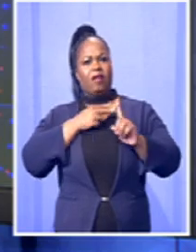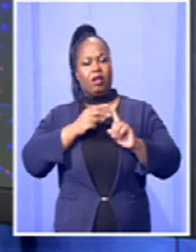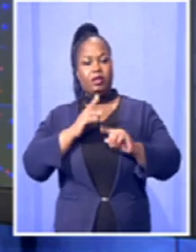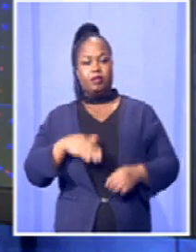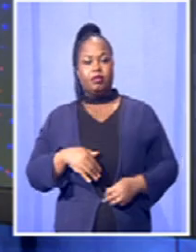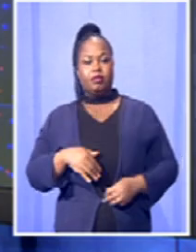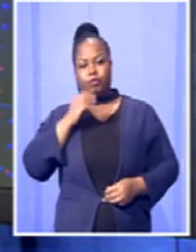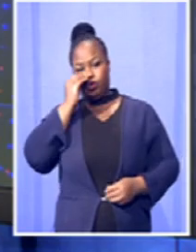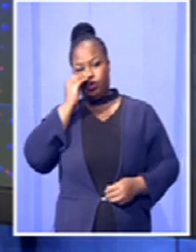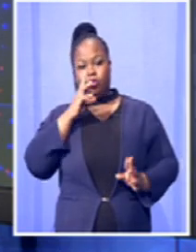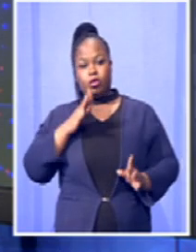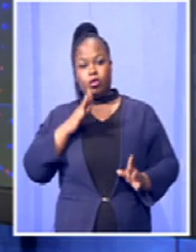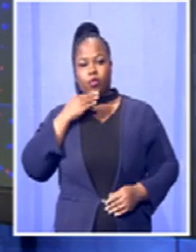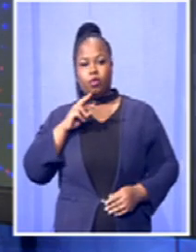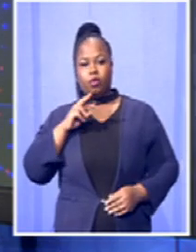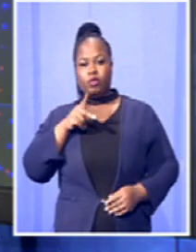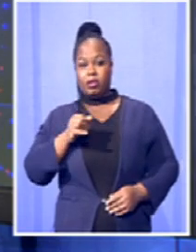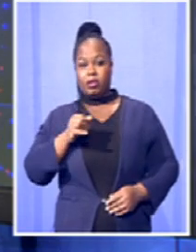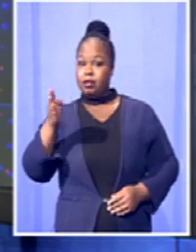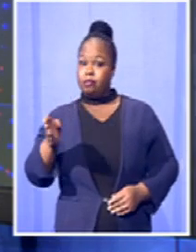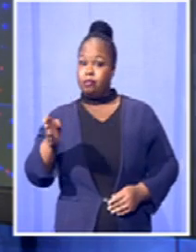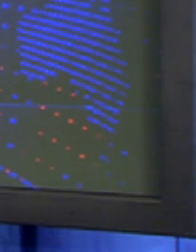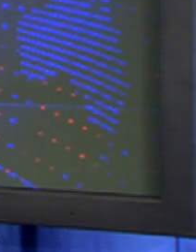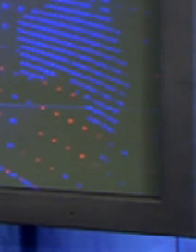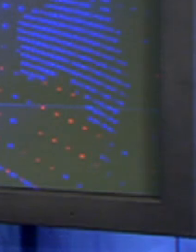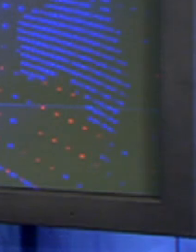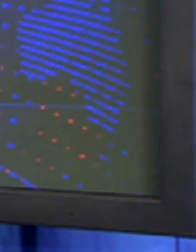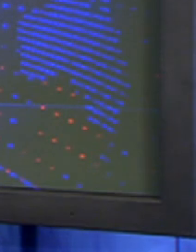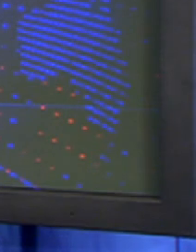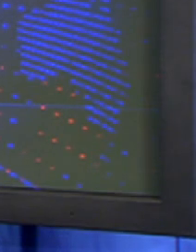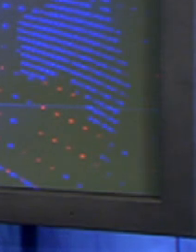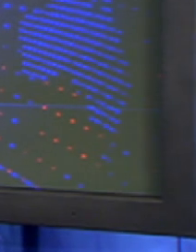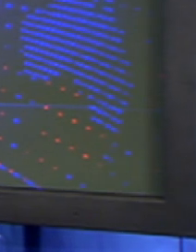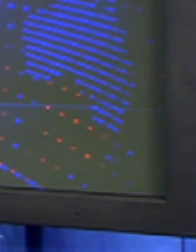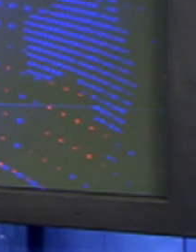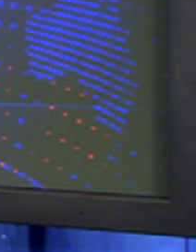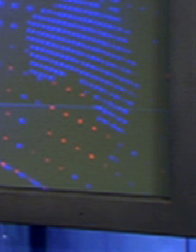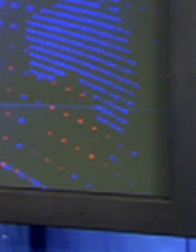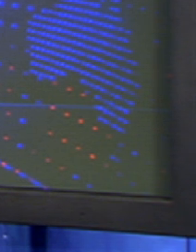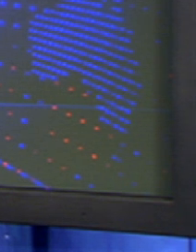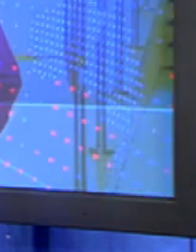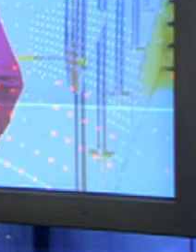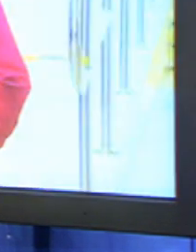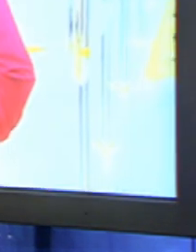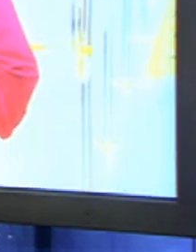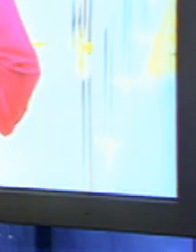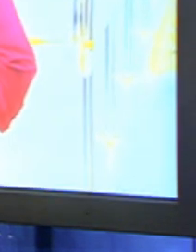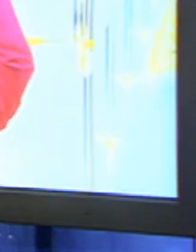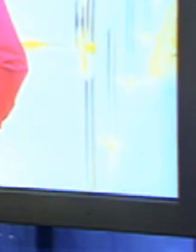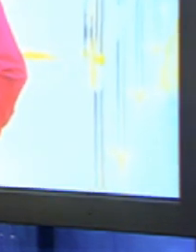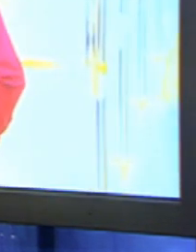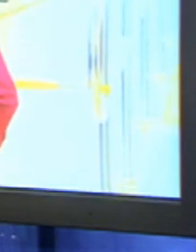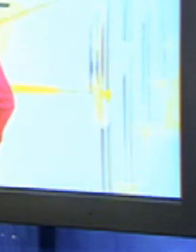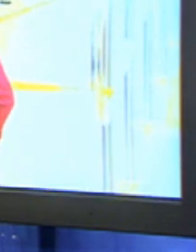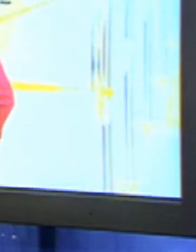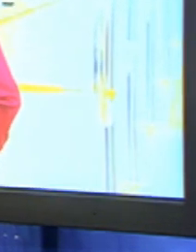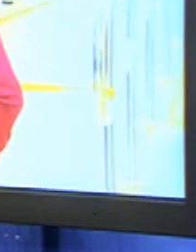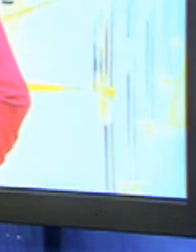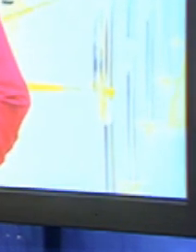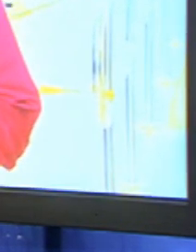SABC News reporter Vusi Khumalo joins us now to bring us the latest on what transpired in court. Dunga, a very good day to you once again.